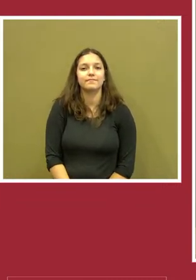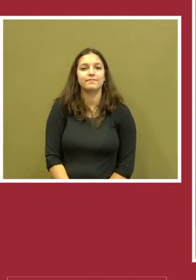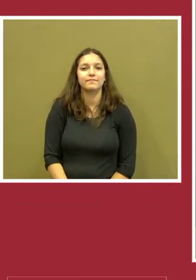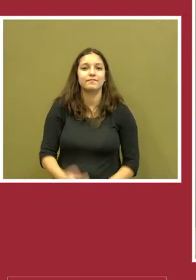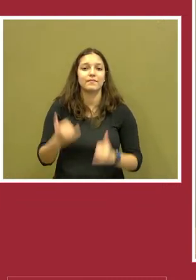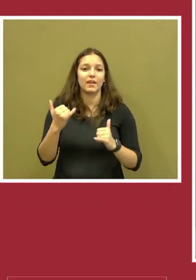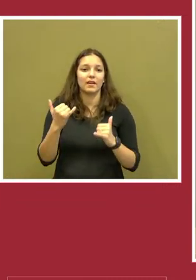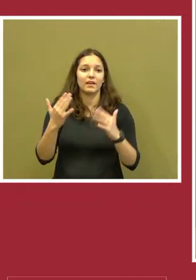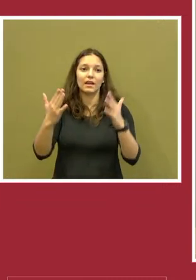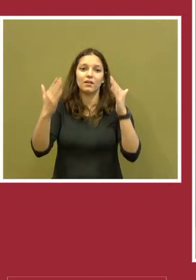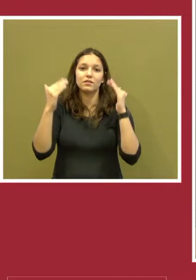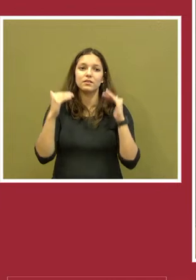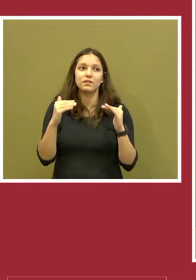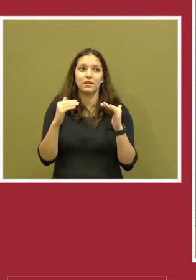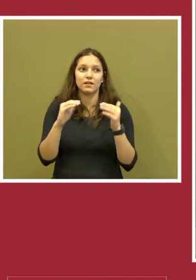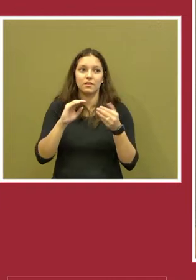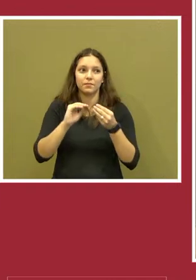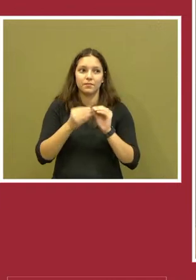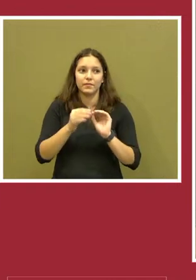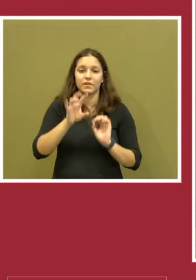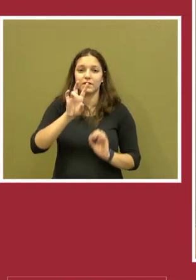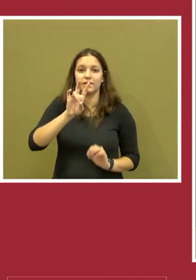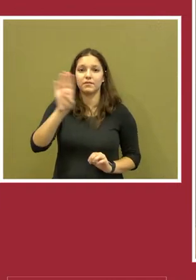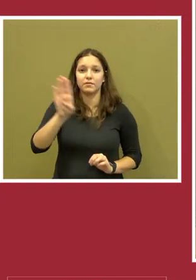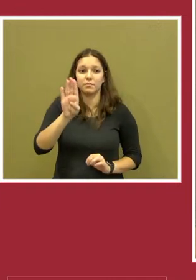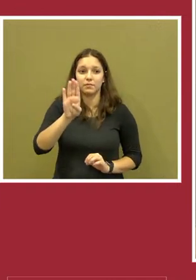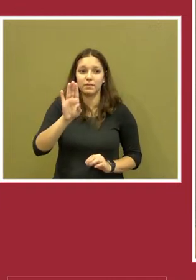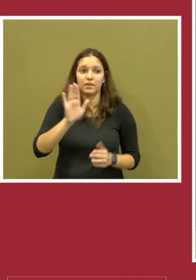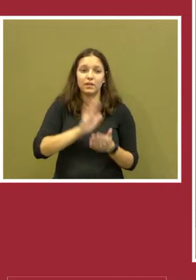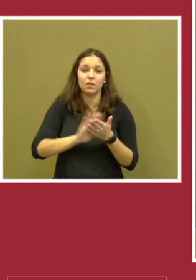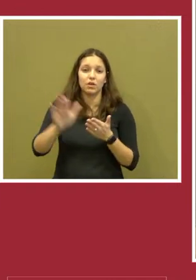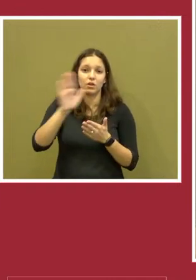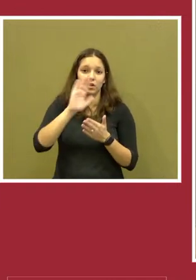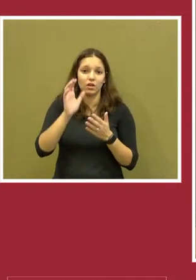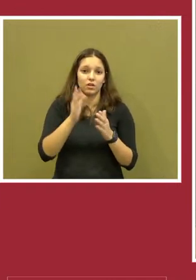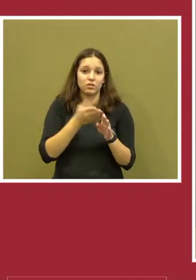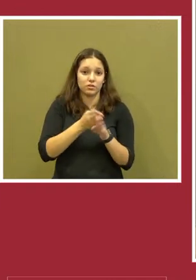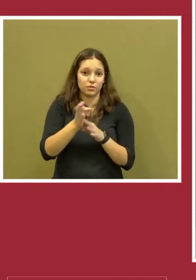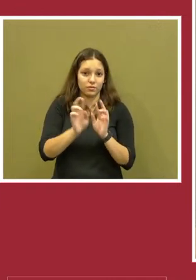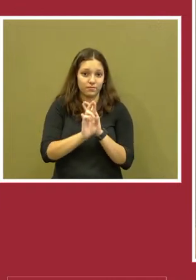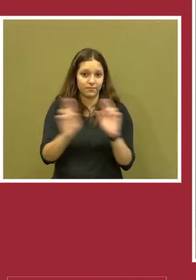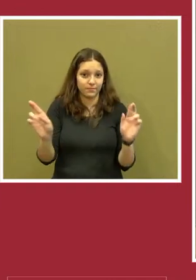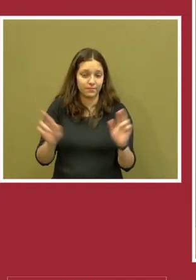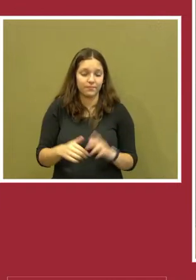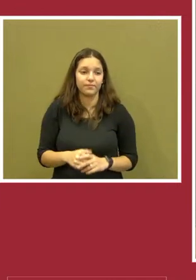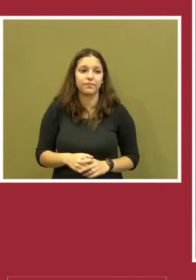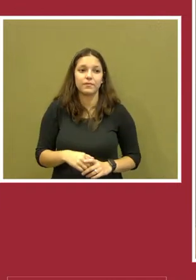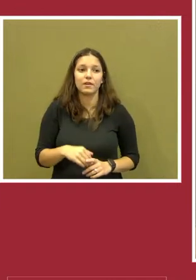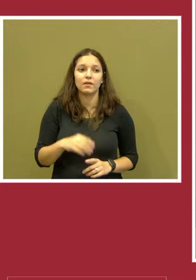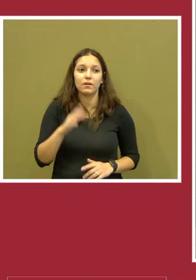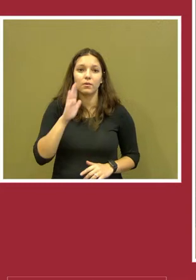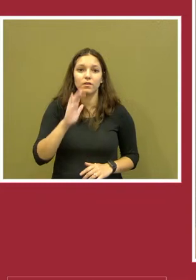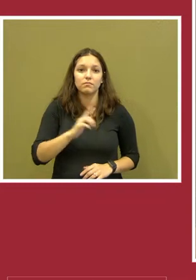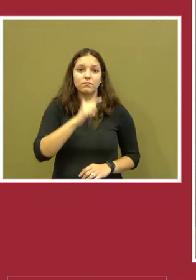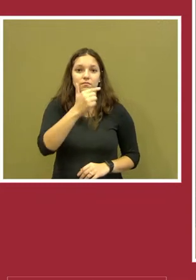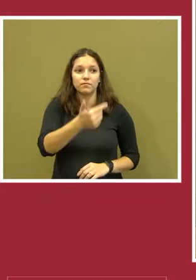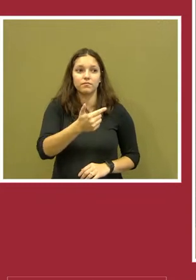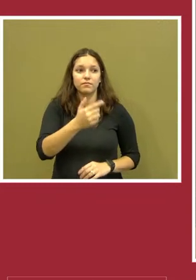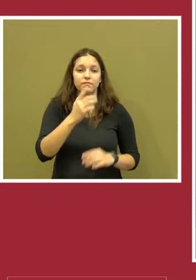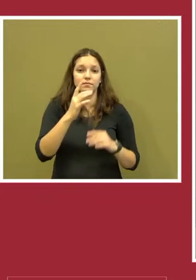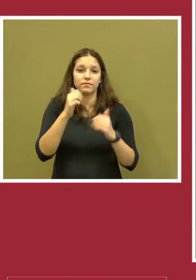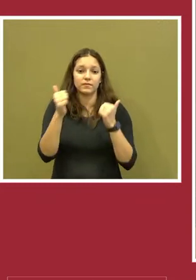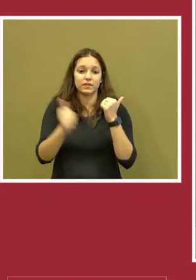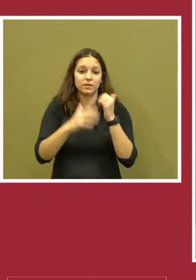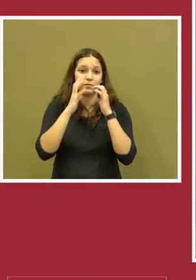We'll now move into item number 7B, which is our college and career readiness. And I will be handing it over to Deputy